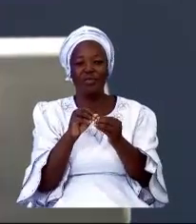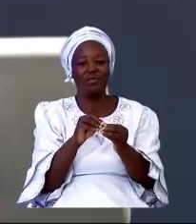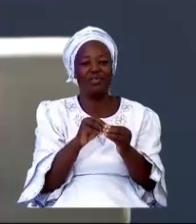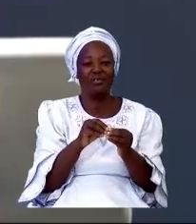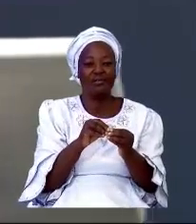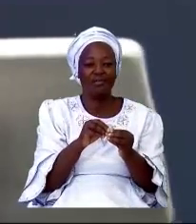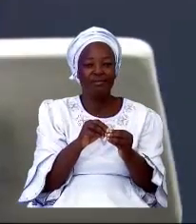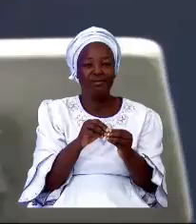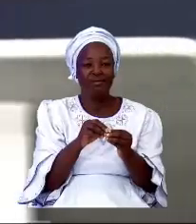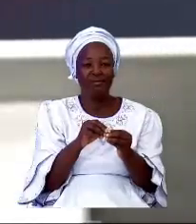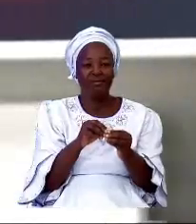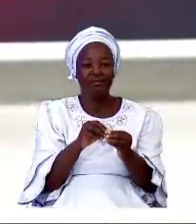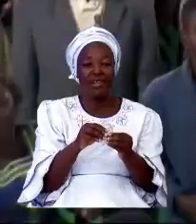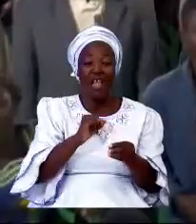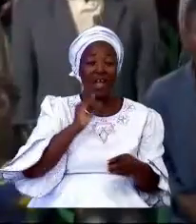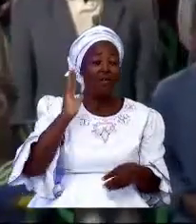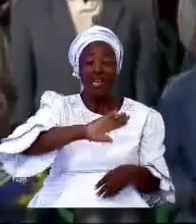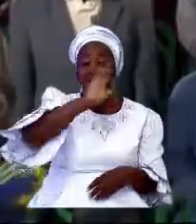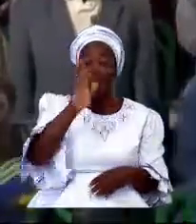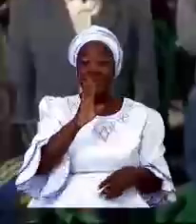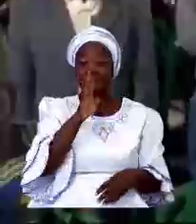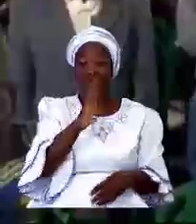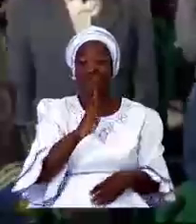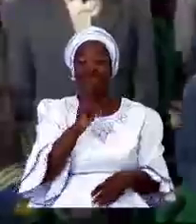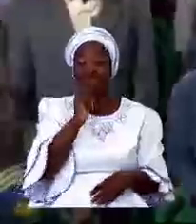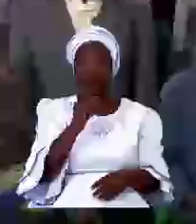I will never go back anymore.